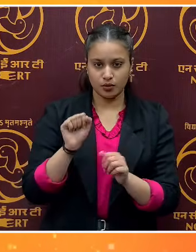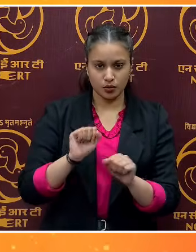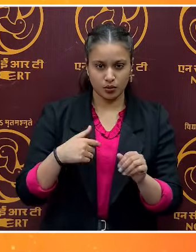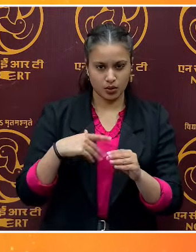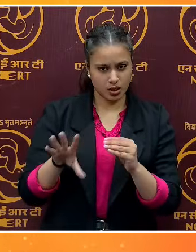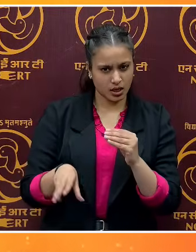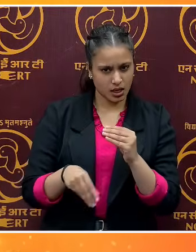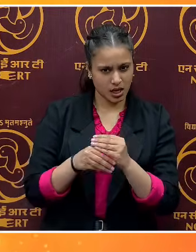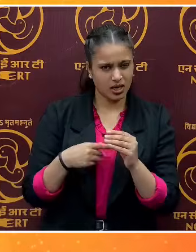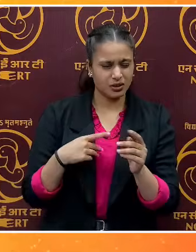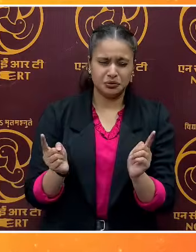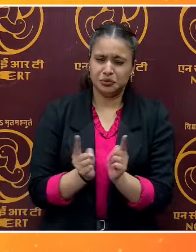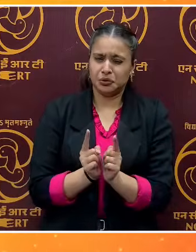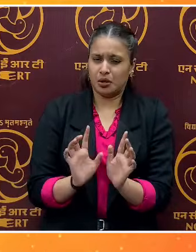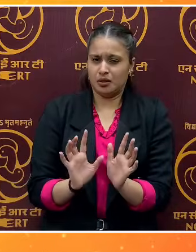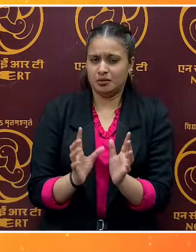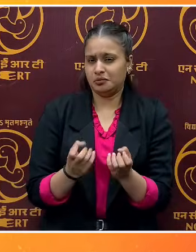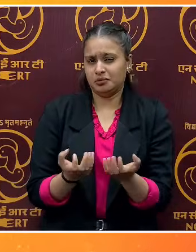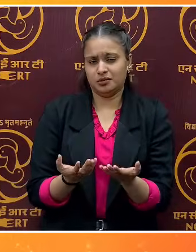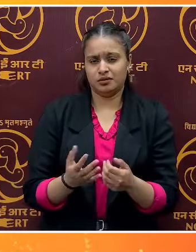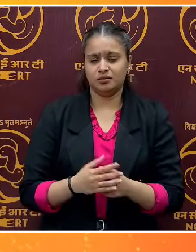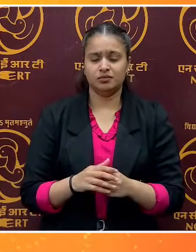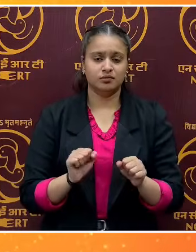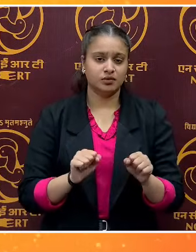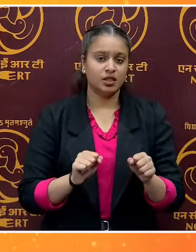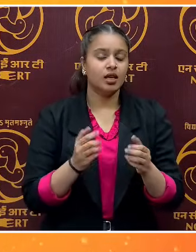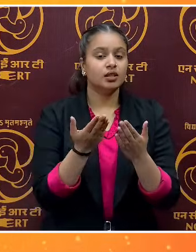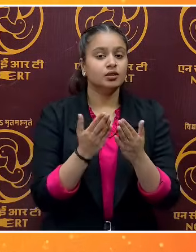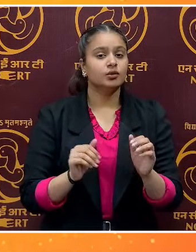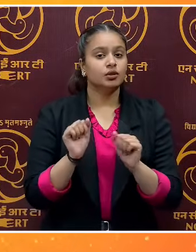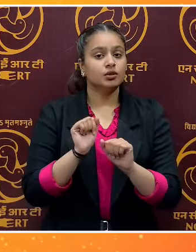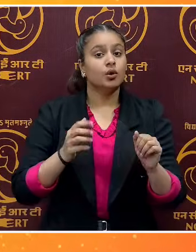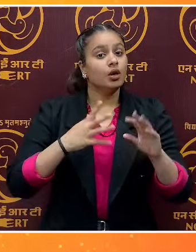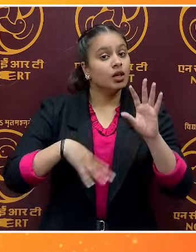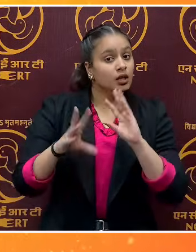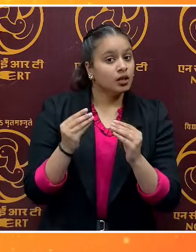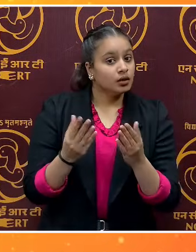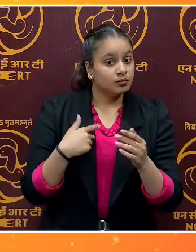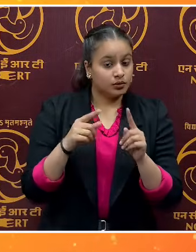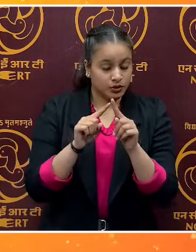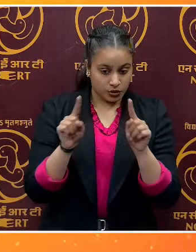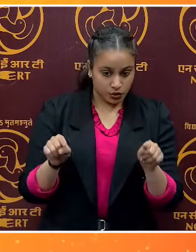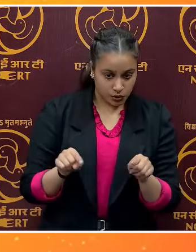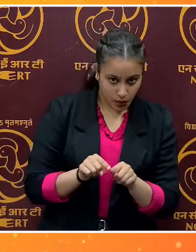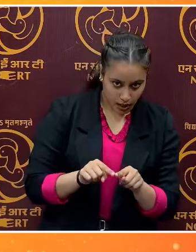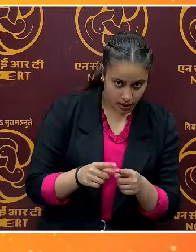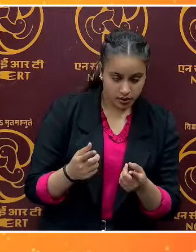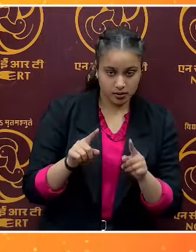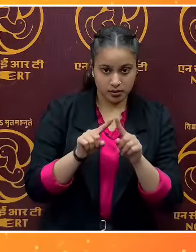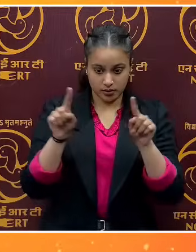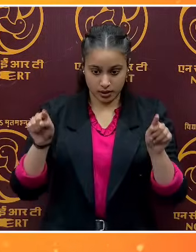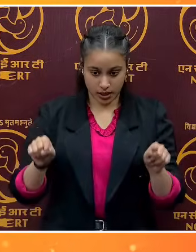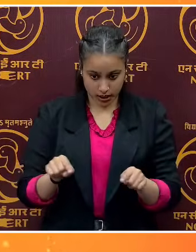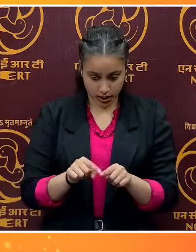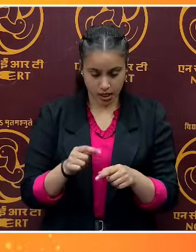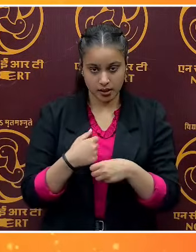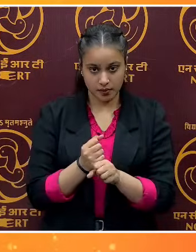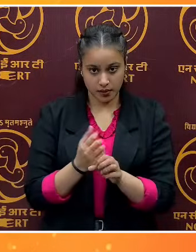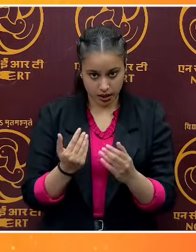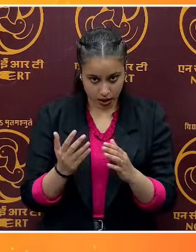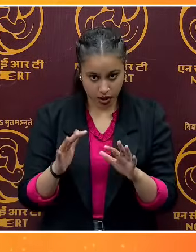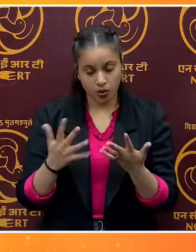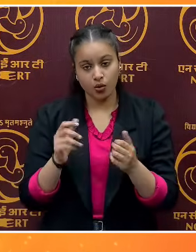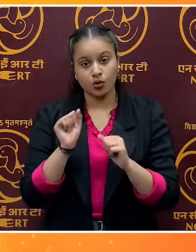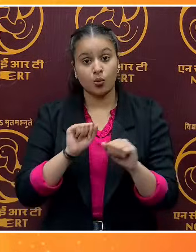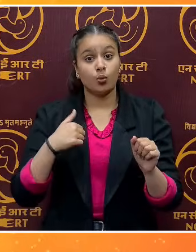add something in a brief? Yes. Children, you can learn how to draw squares and rectangles, and you should